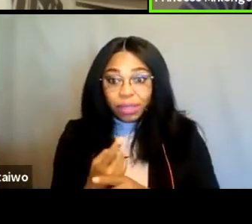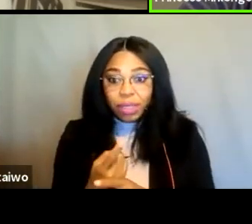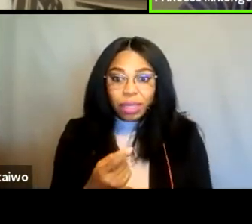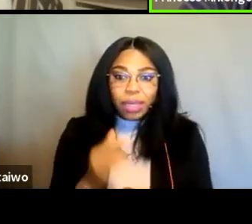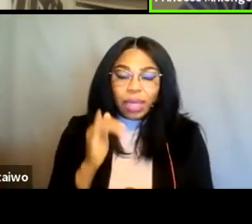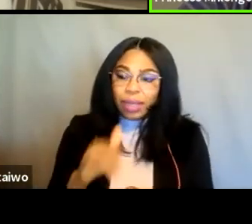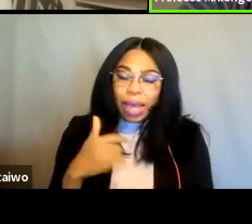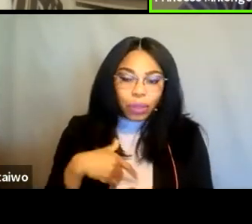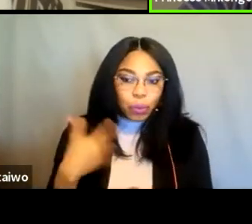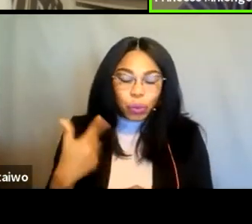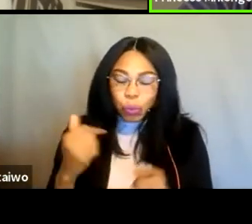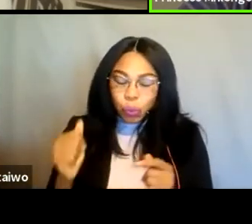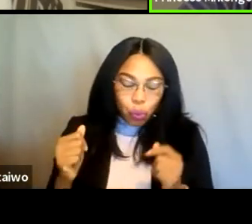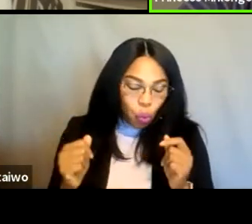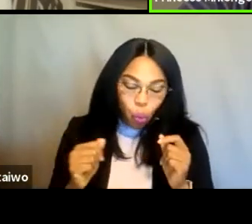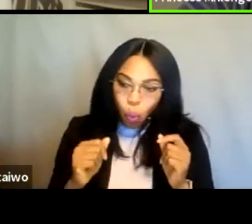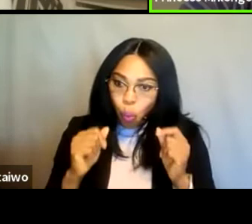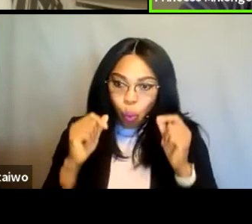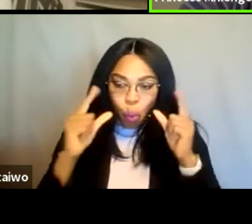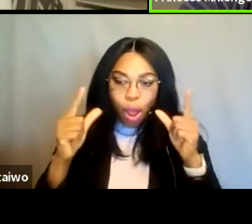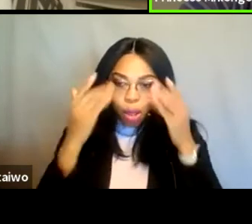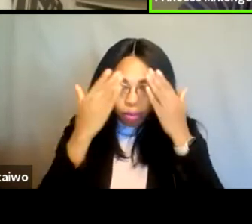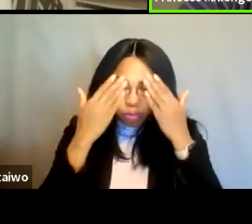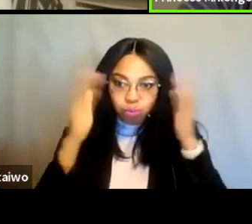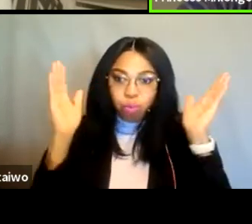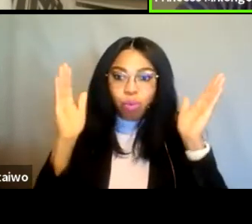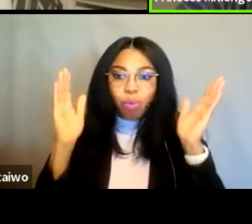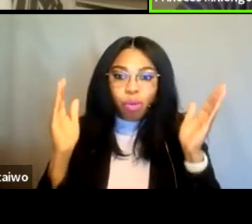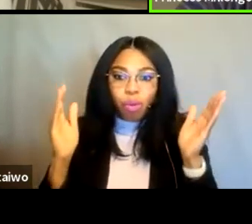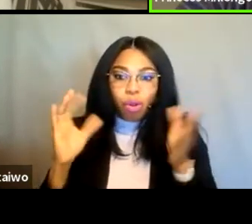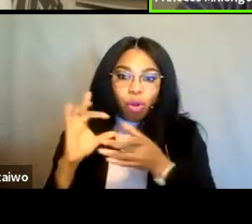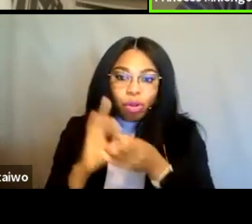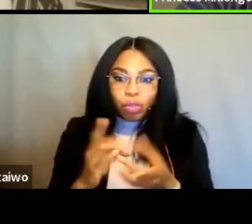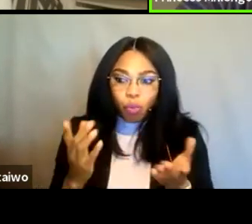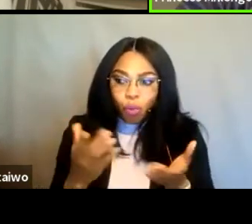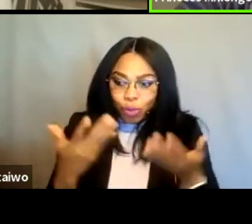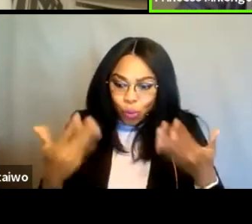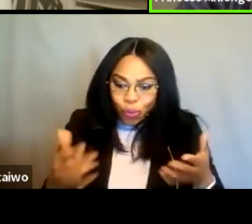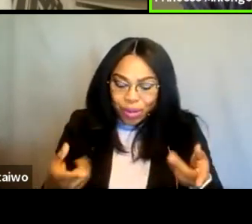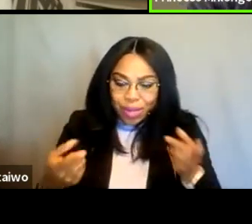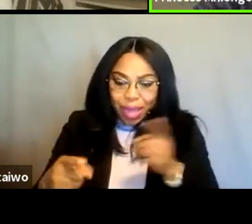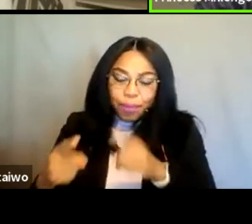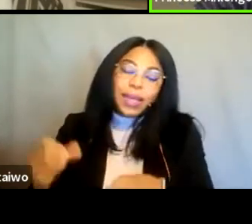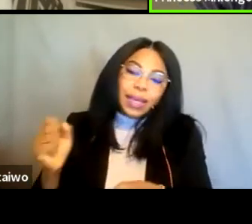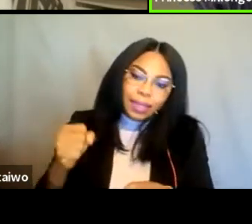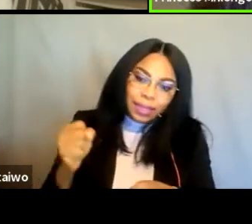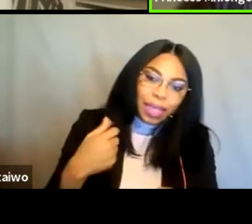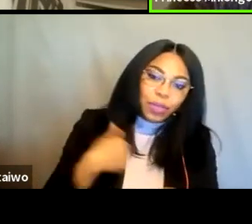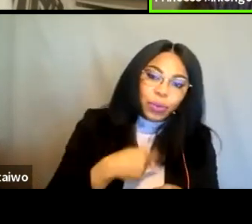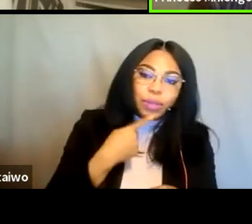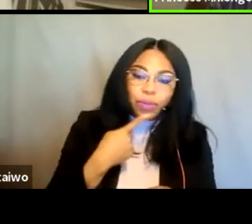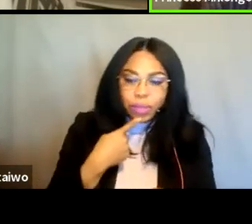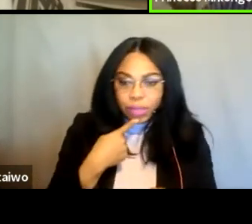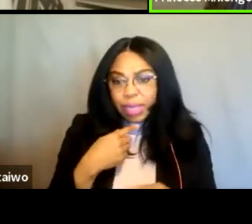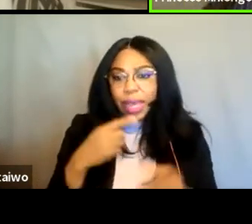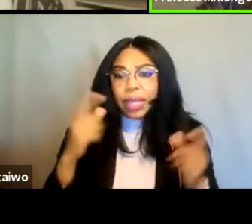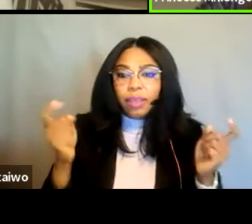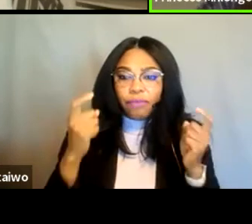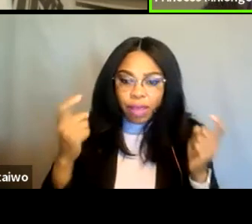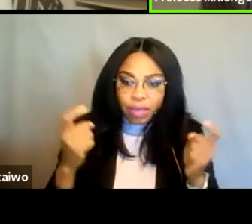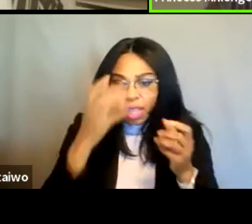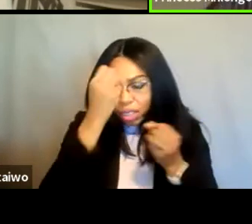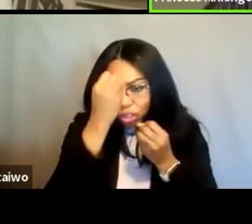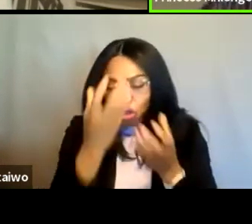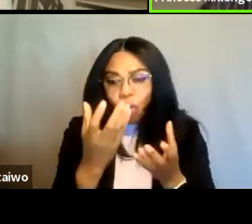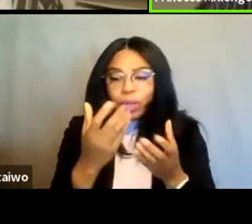an eye opener for me in terms of already what's happening. Although we are saying, you know, the process of decolonizing, I